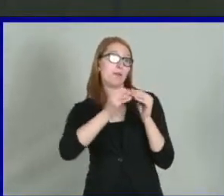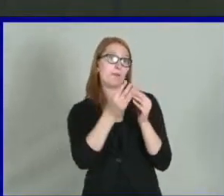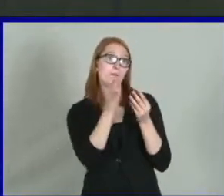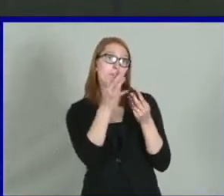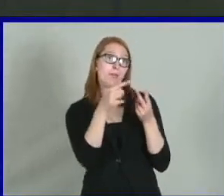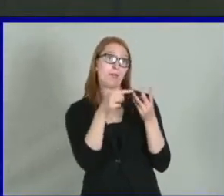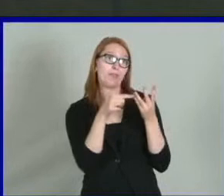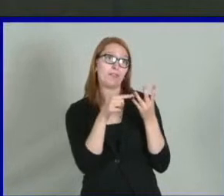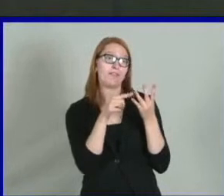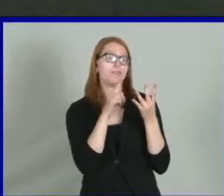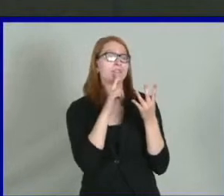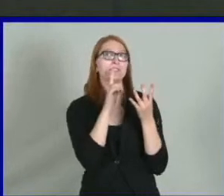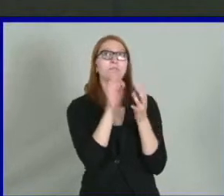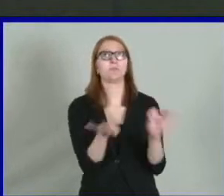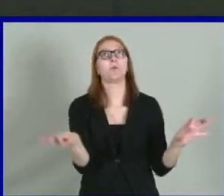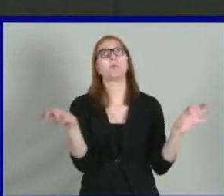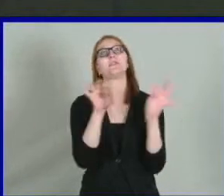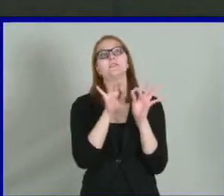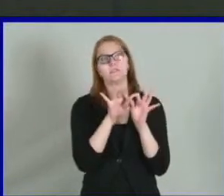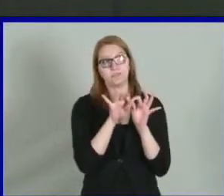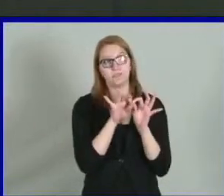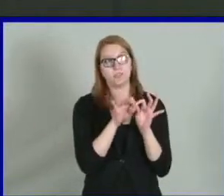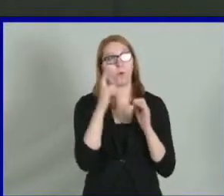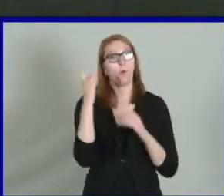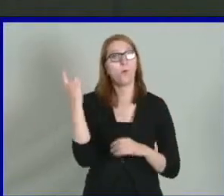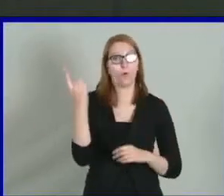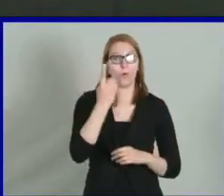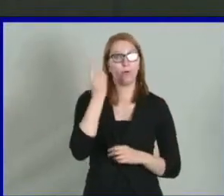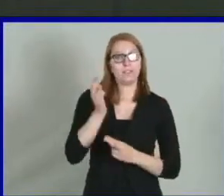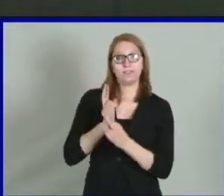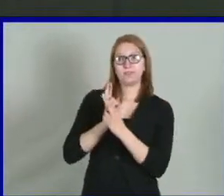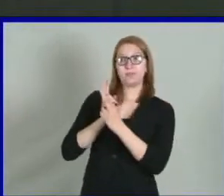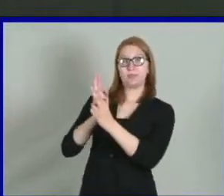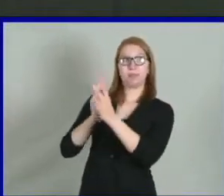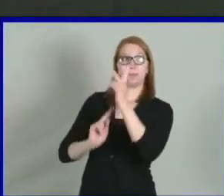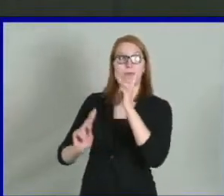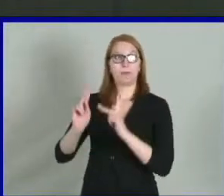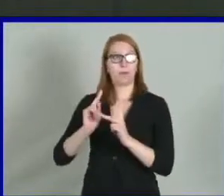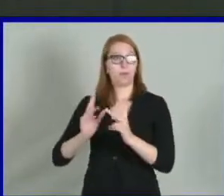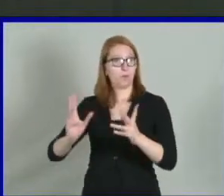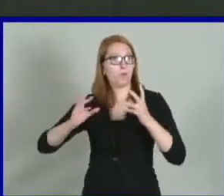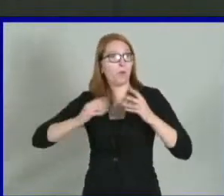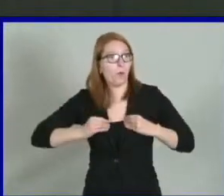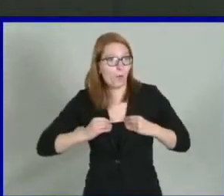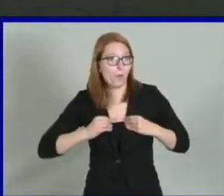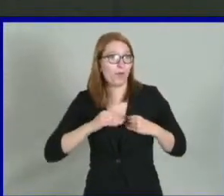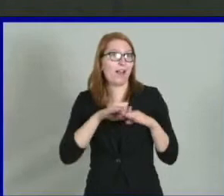important. Always respect people who own house cats.